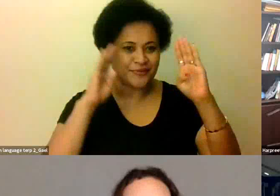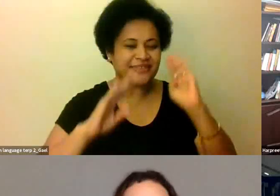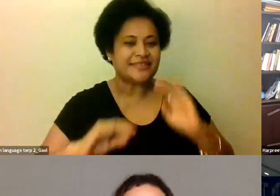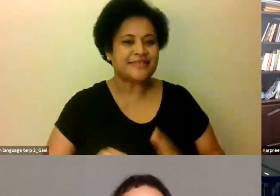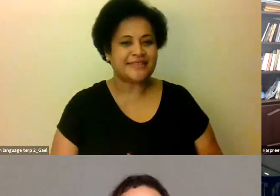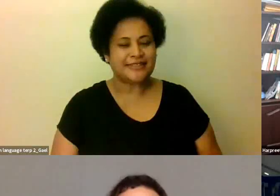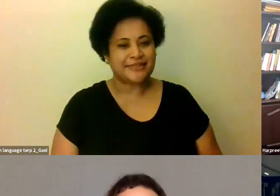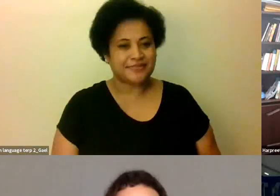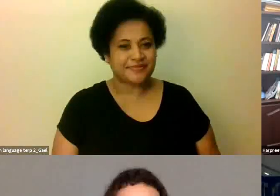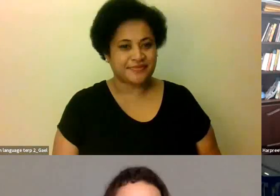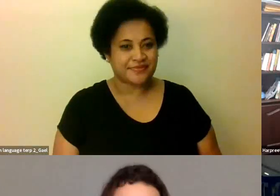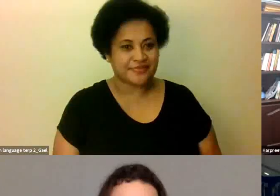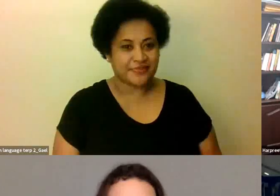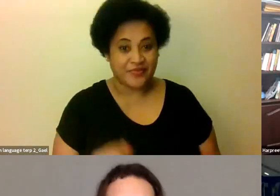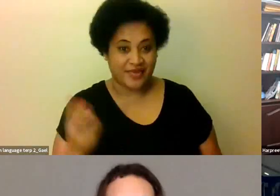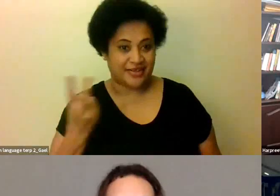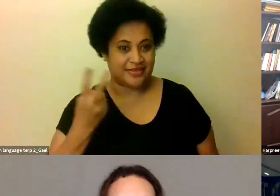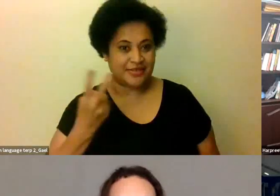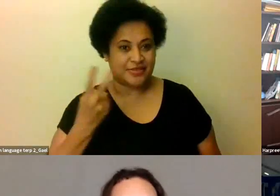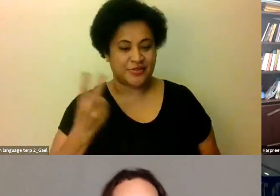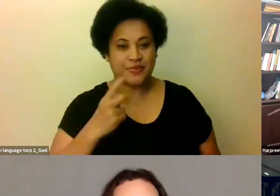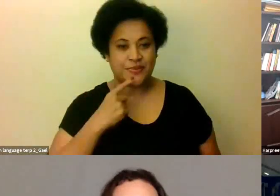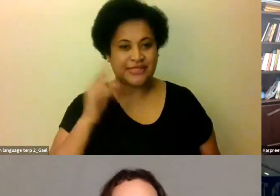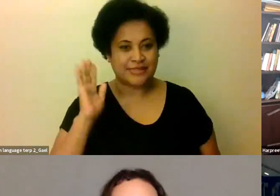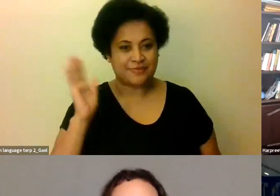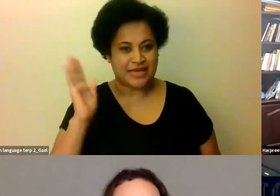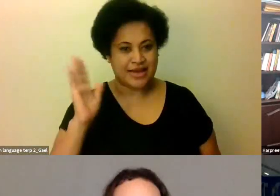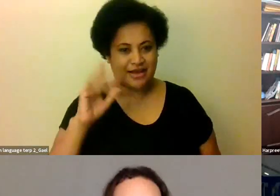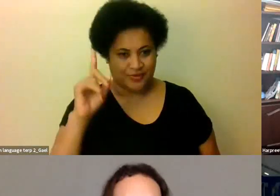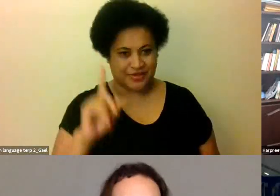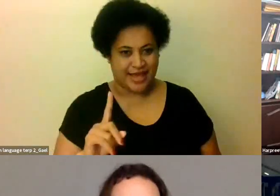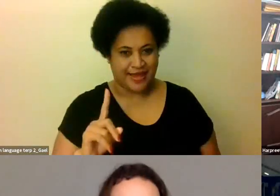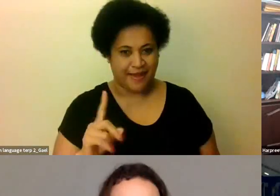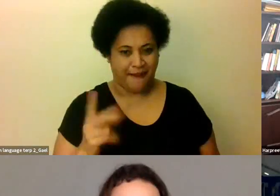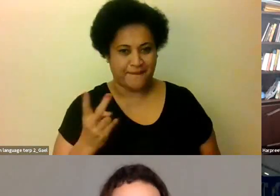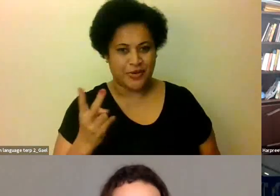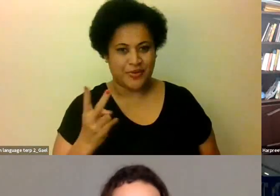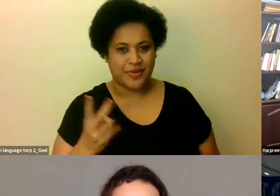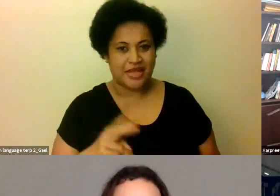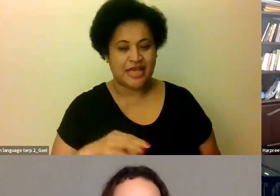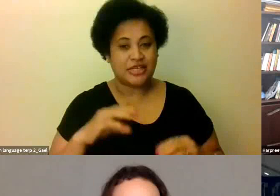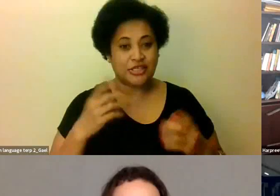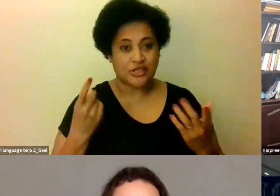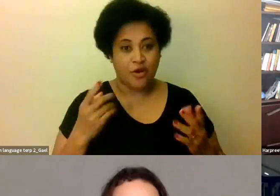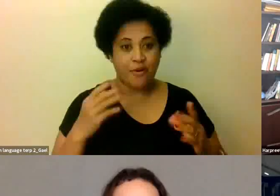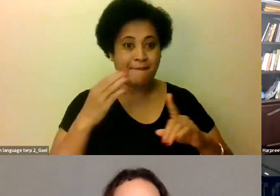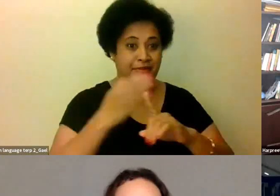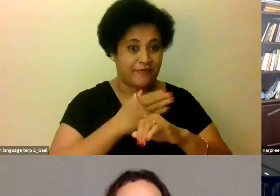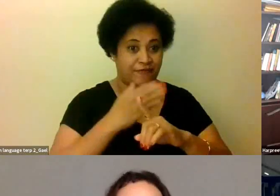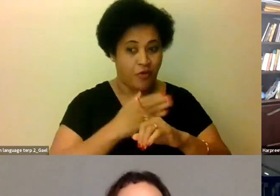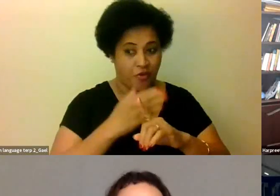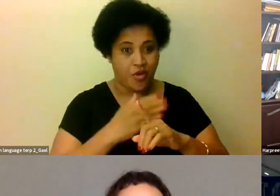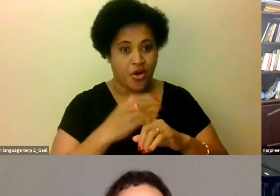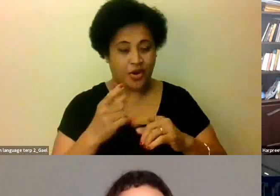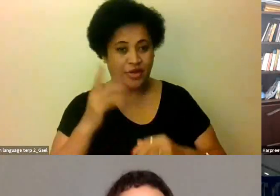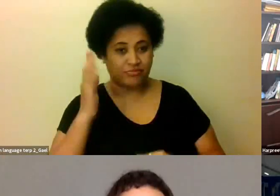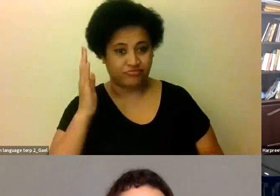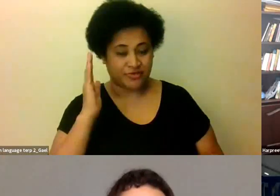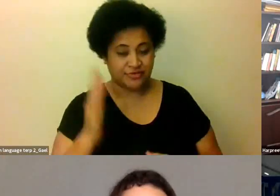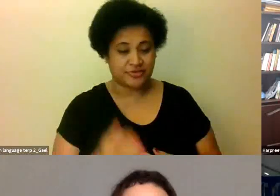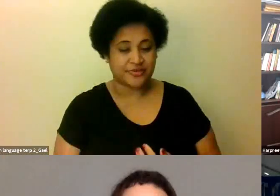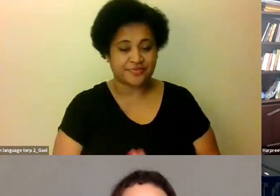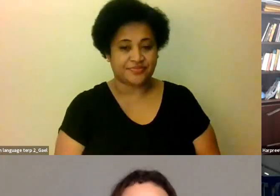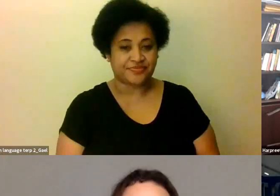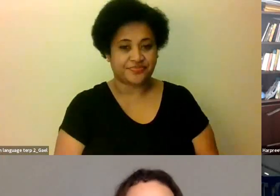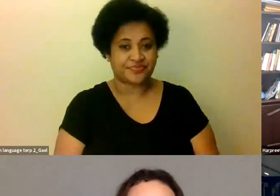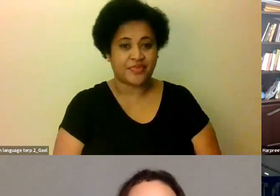All right, and those are our two speakers for today. Before we dive into some presentations about the work that they